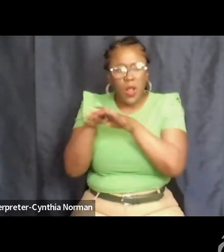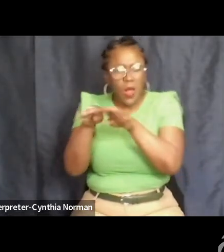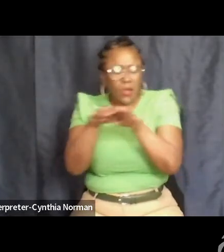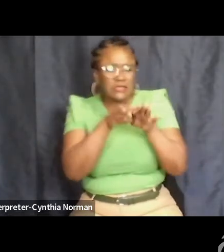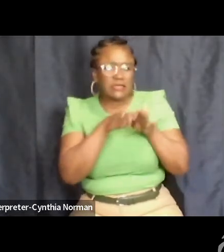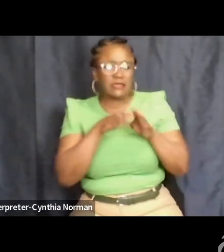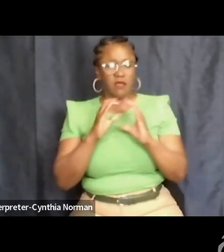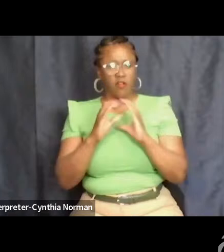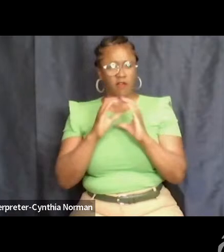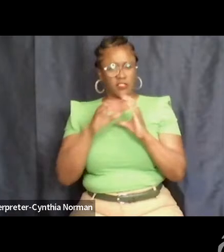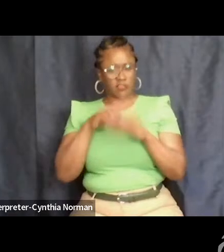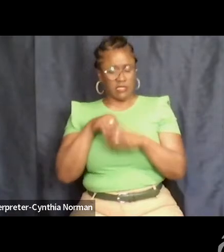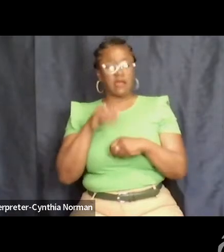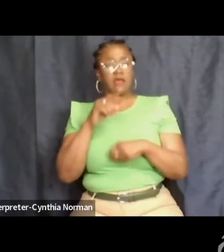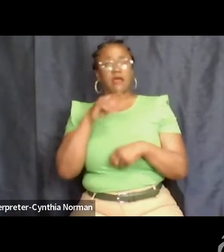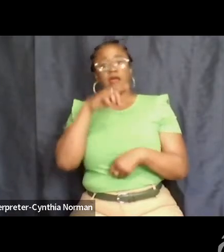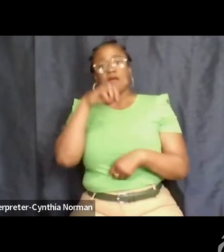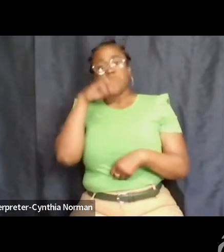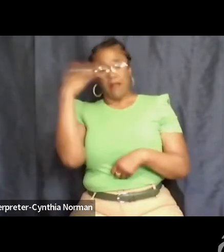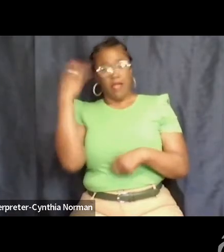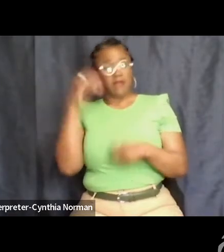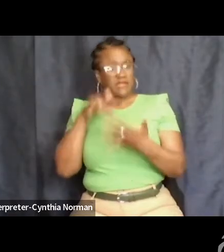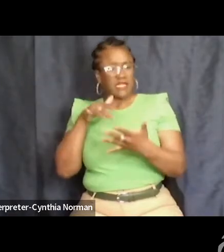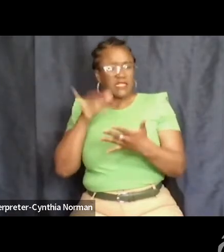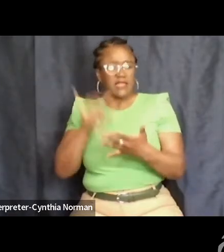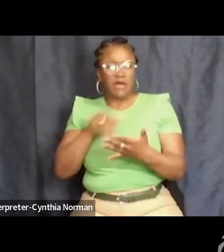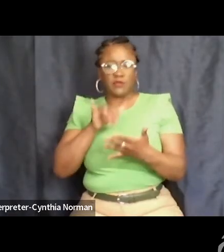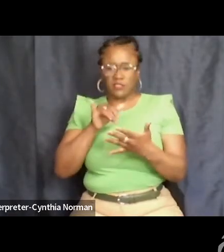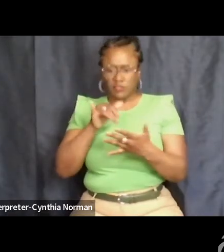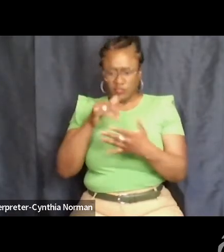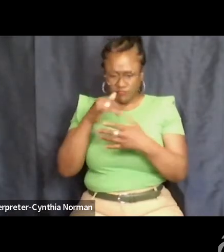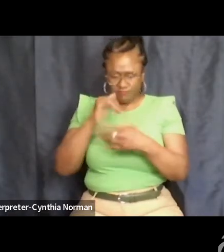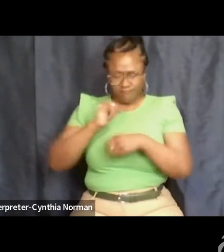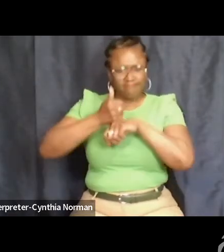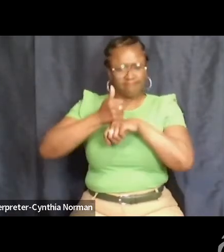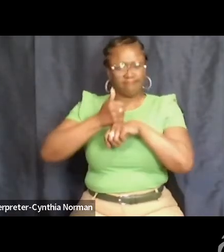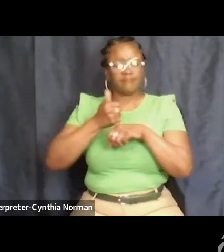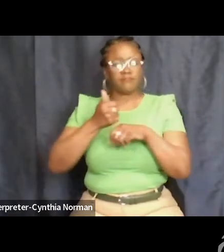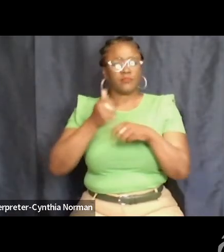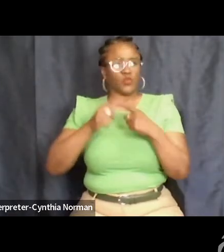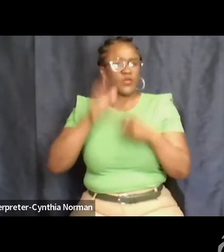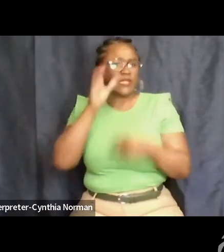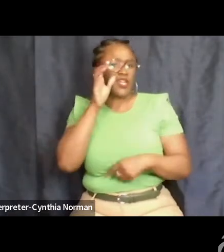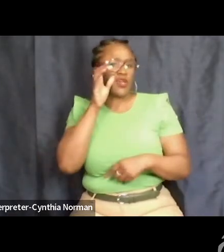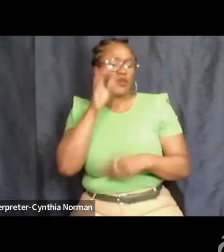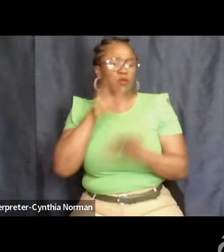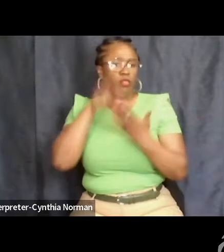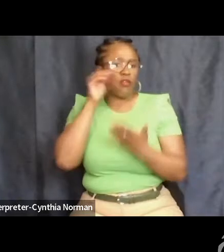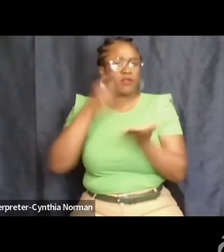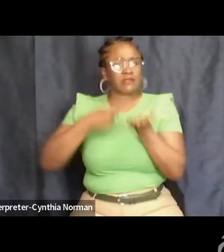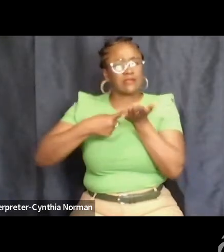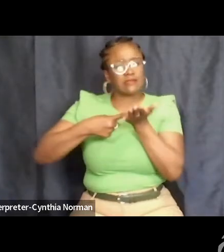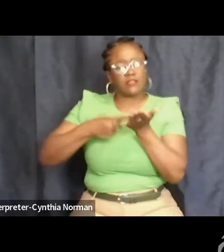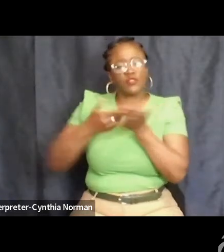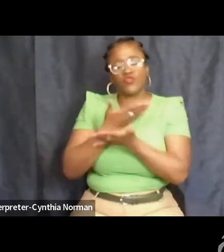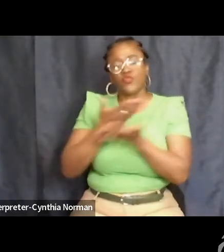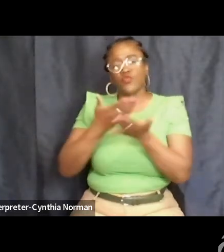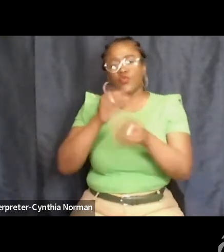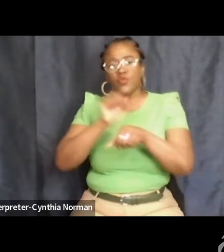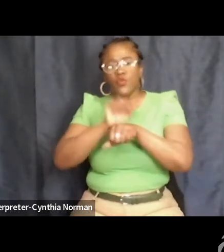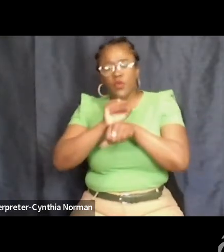Studies was conceived as a way to hear, learn, and discuss new work in Black Freedom